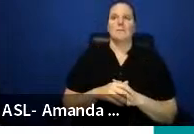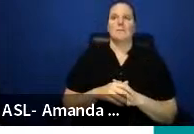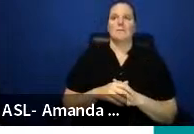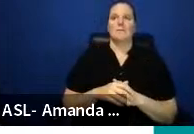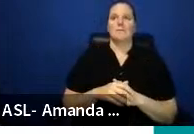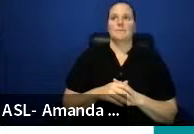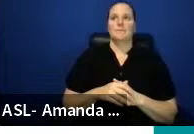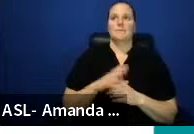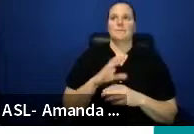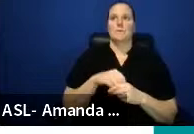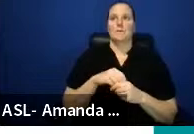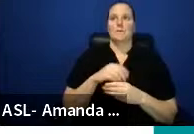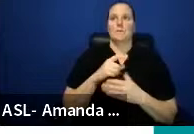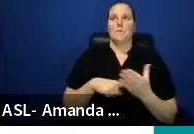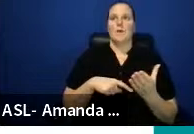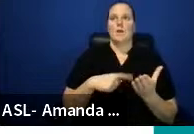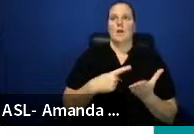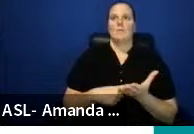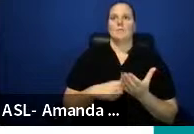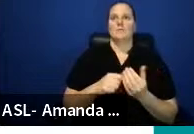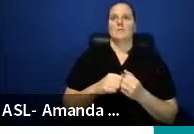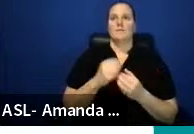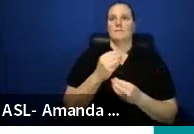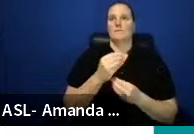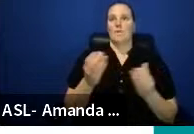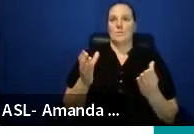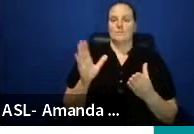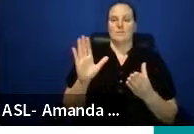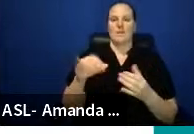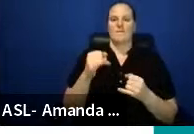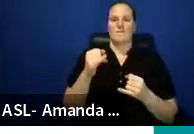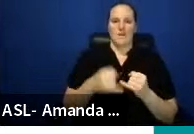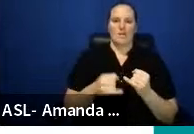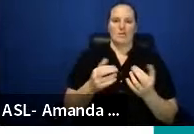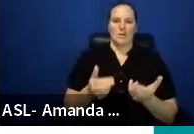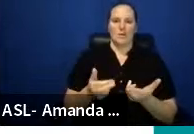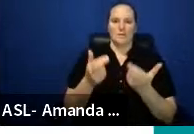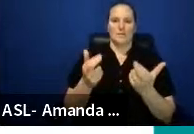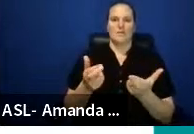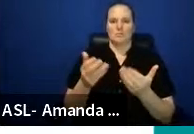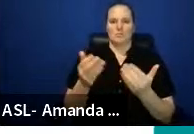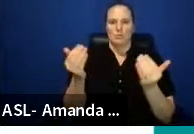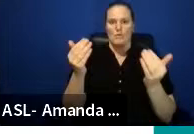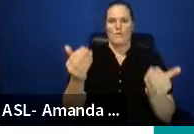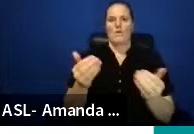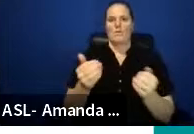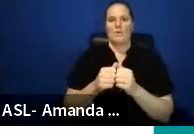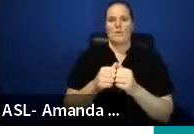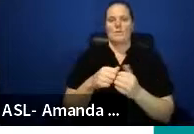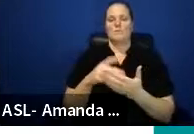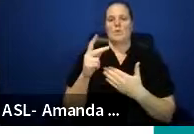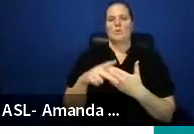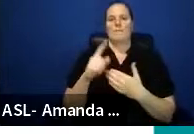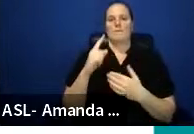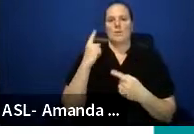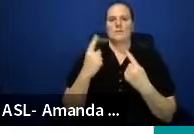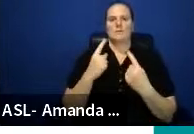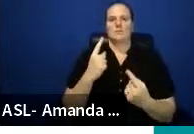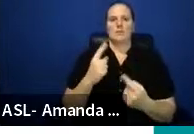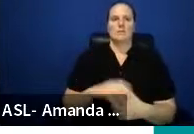part of what goes into and informs their final recommendations that will then move forward to the program for